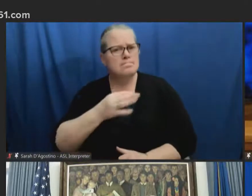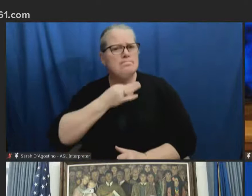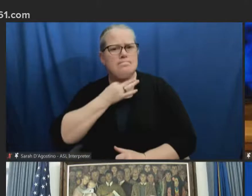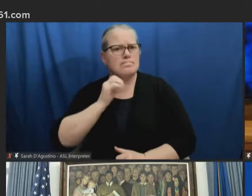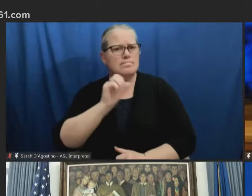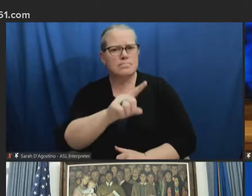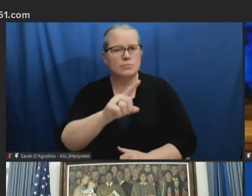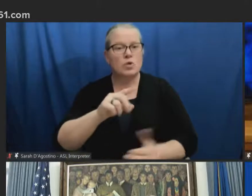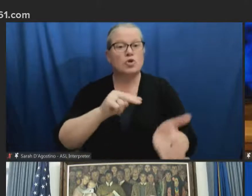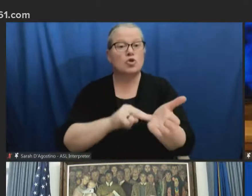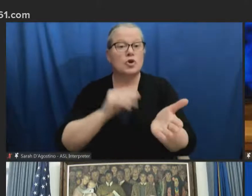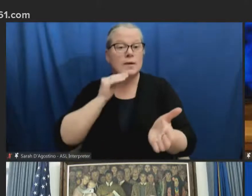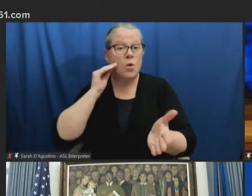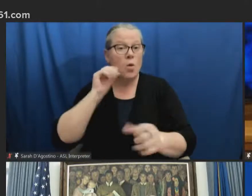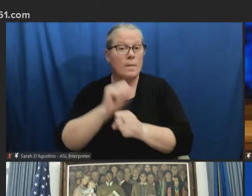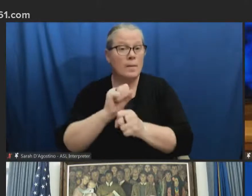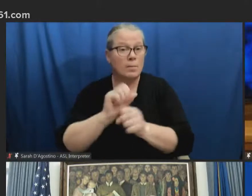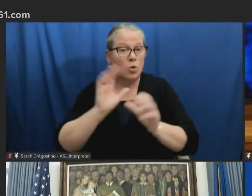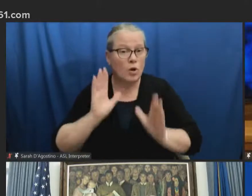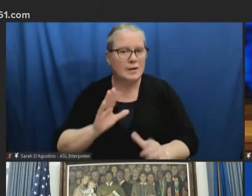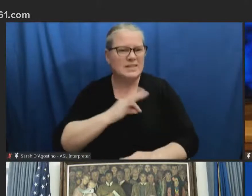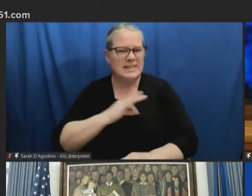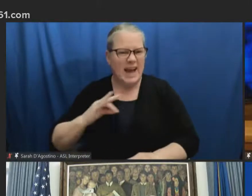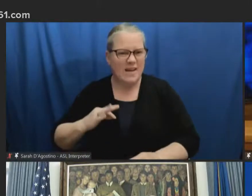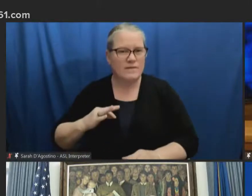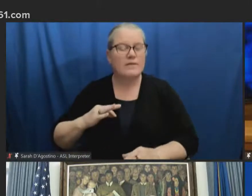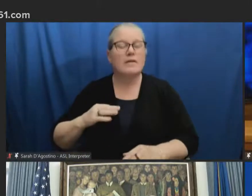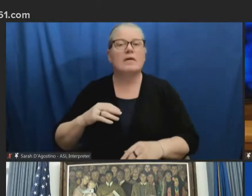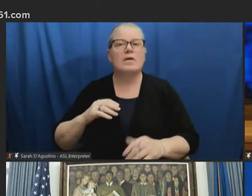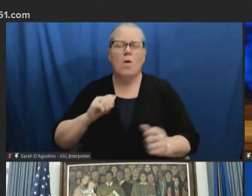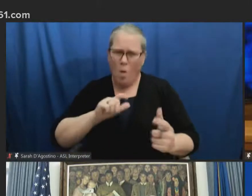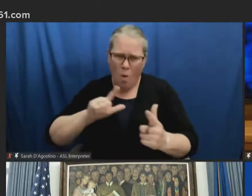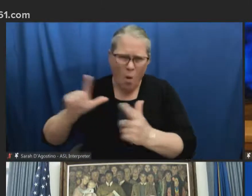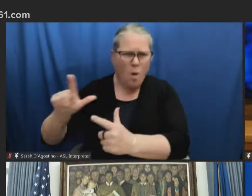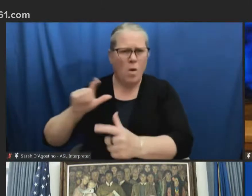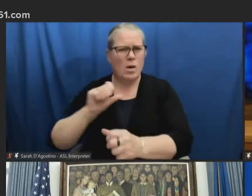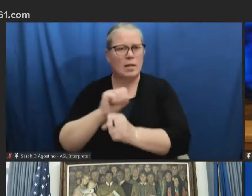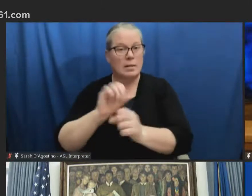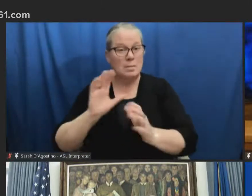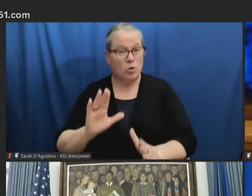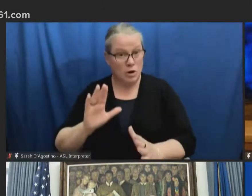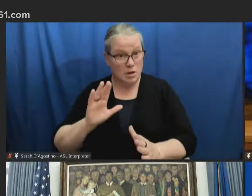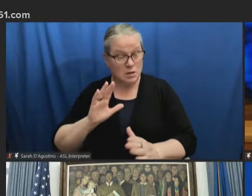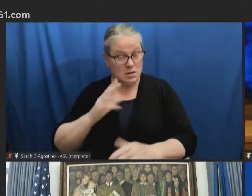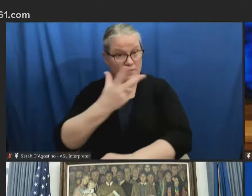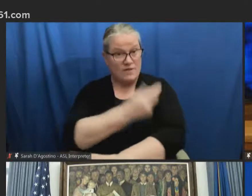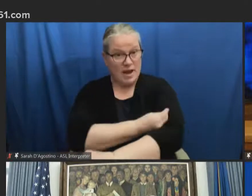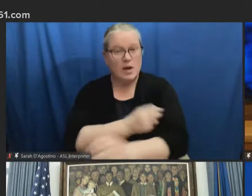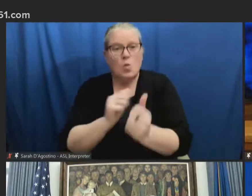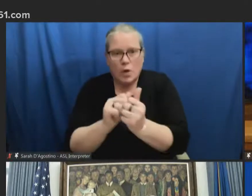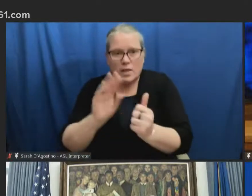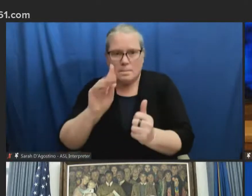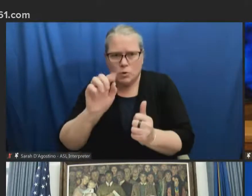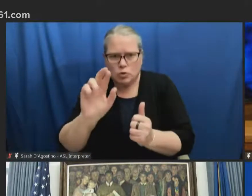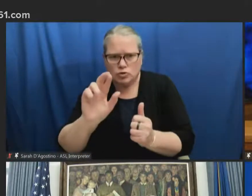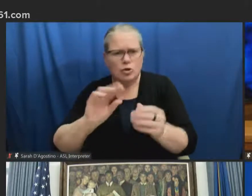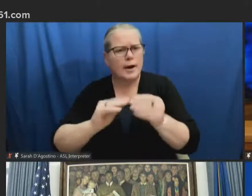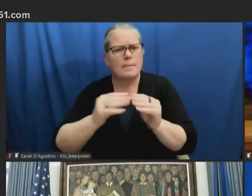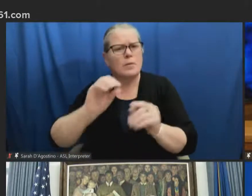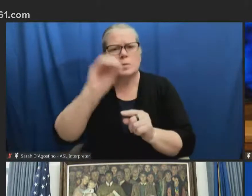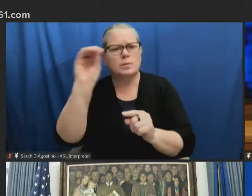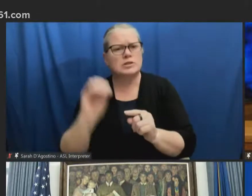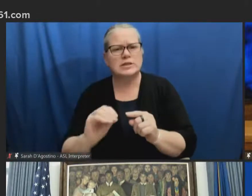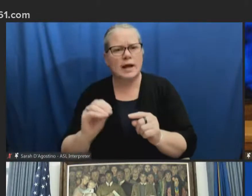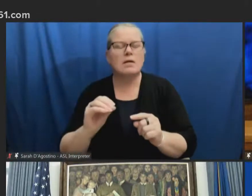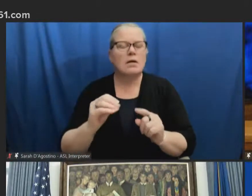home employees, not just nurses, I mean, all employees are vaccinated? We got some figures and boosted. We got some figures earlier on the nursing